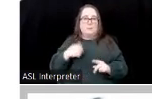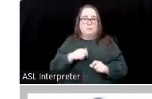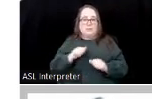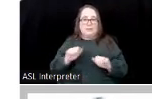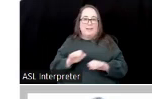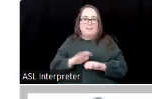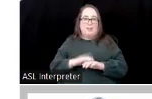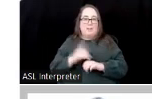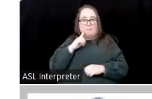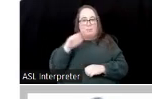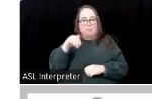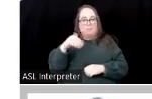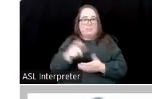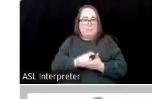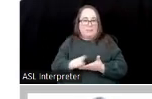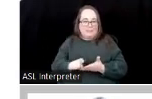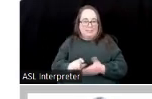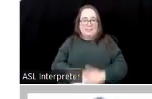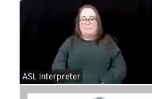in the coming weeks.